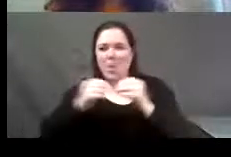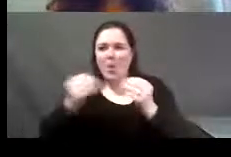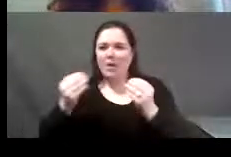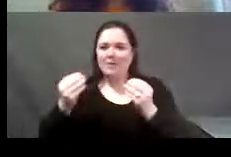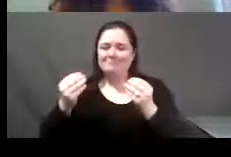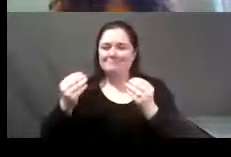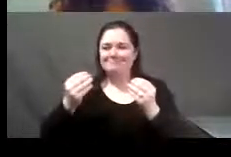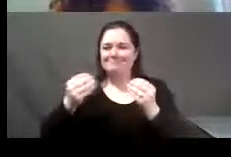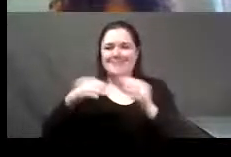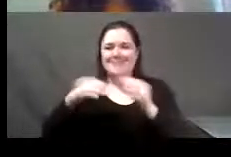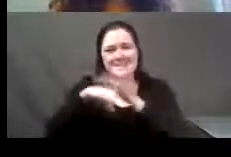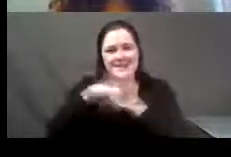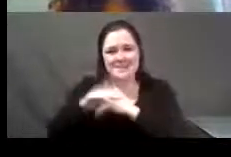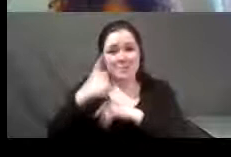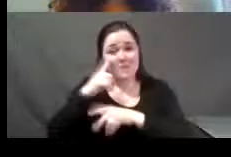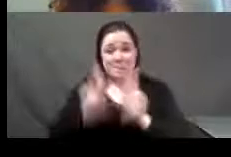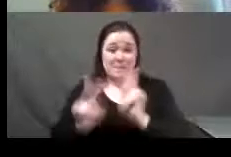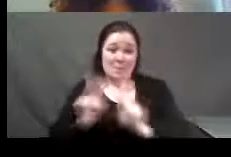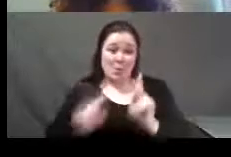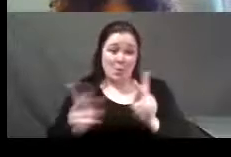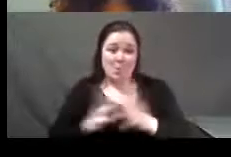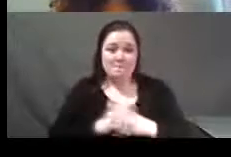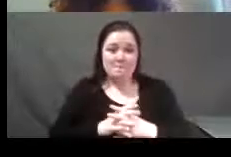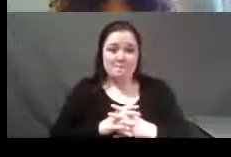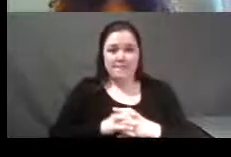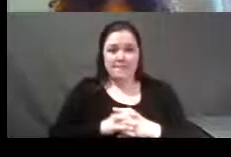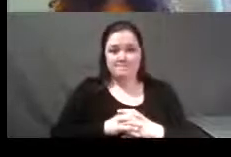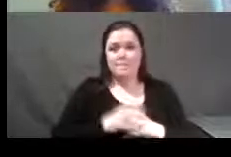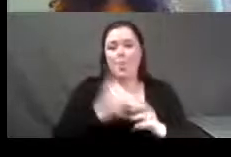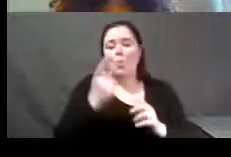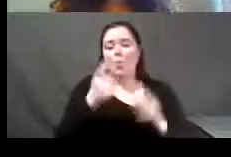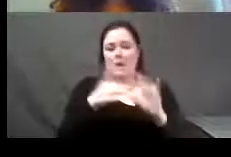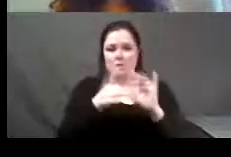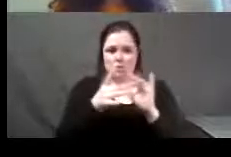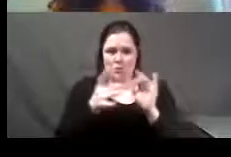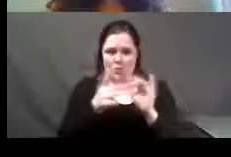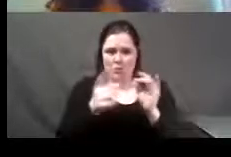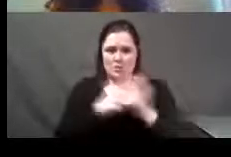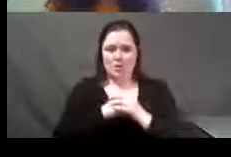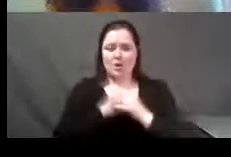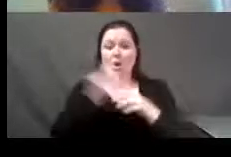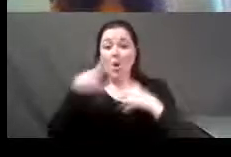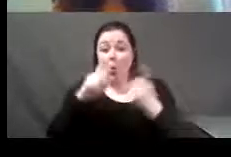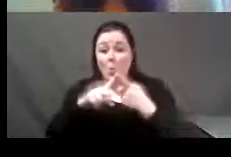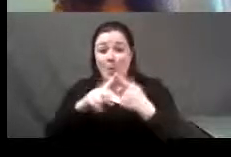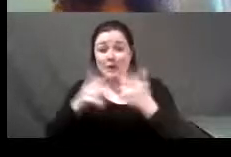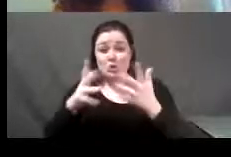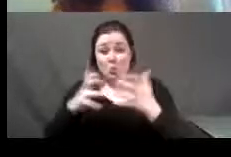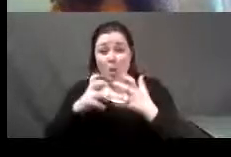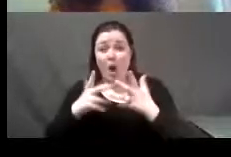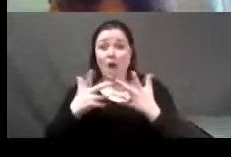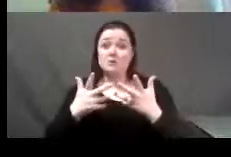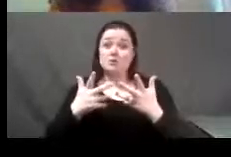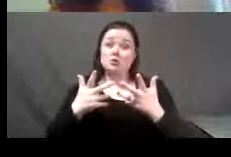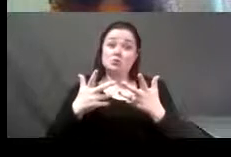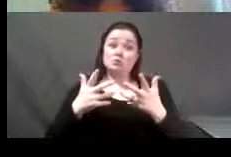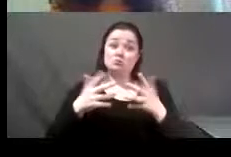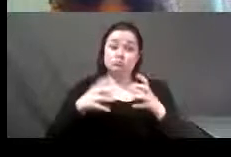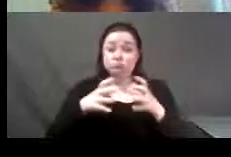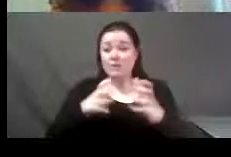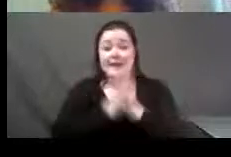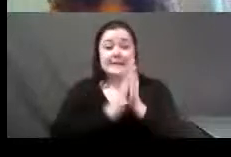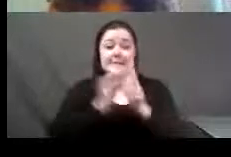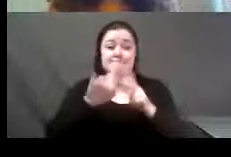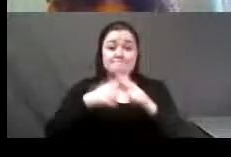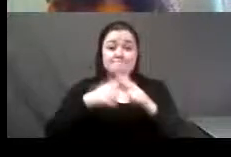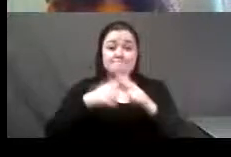people. So one note that I put is, when you're looking to make your movements or any initiative more